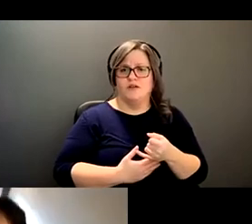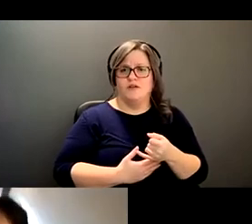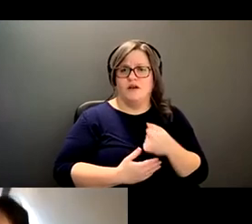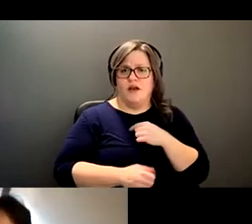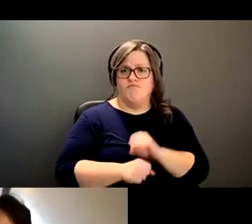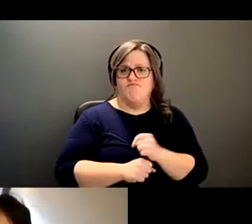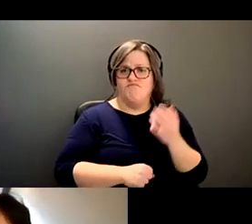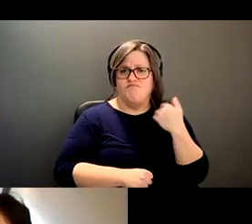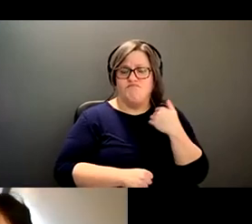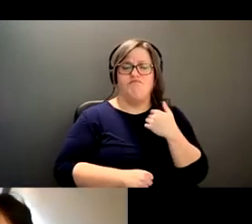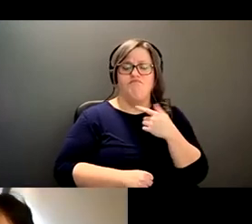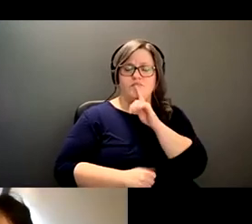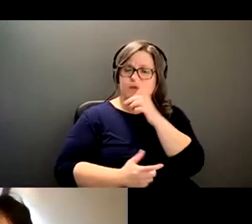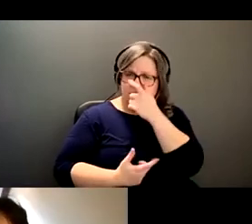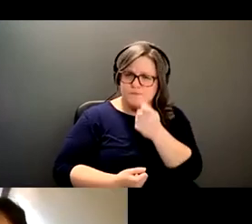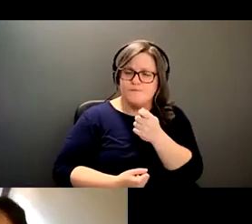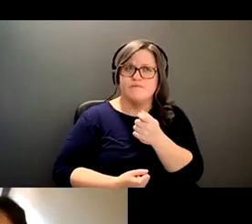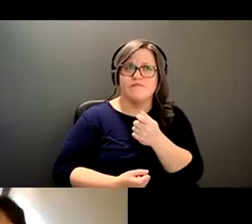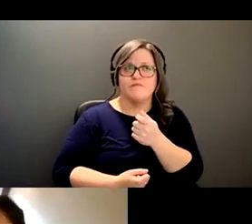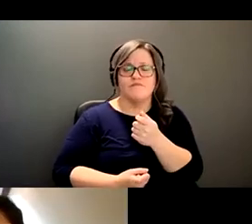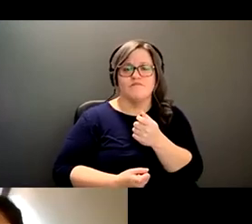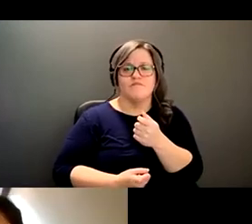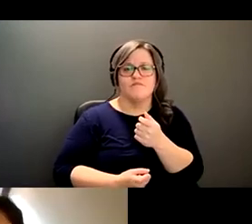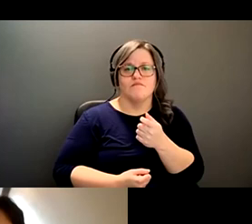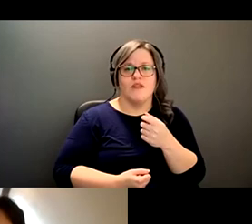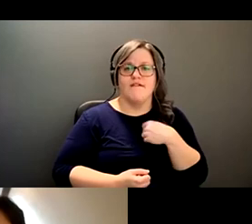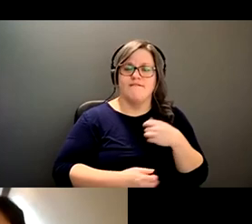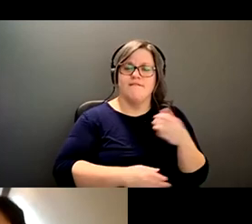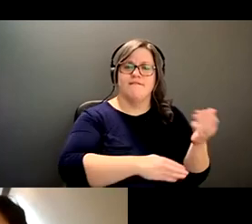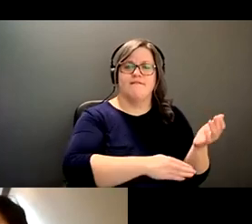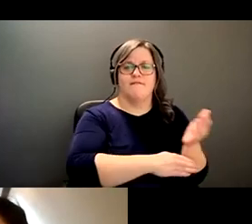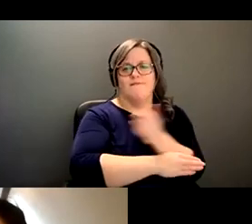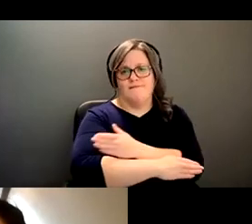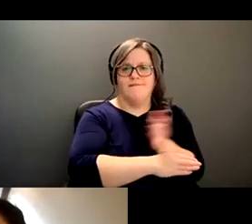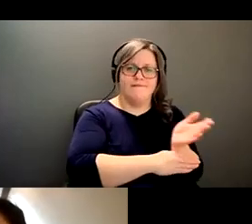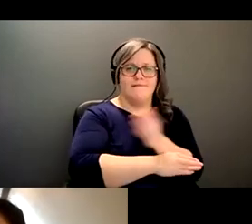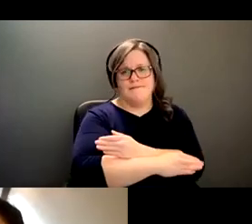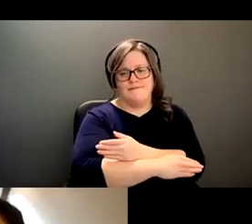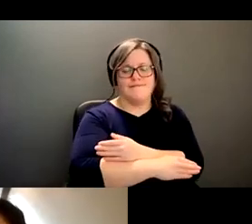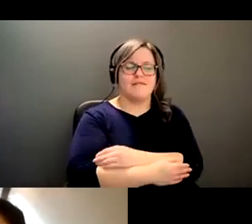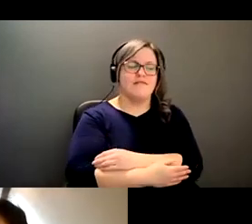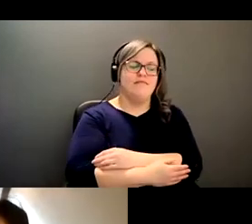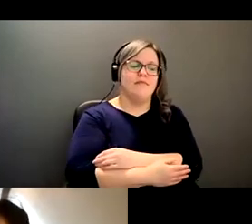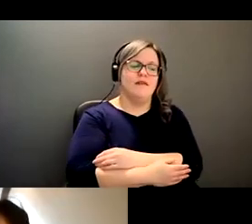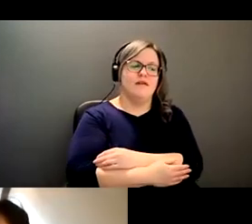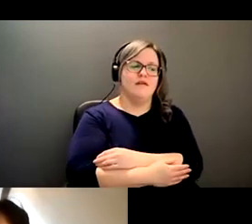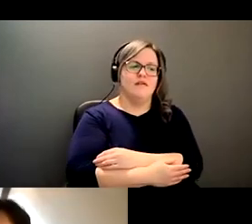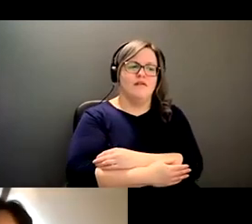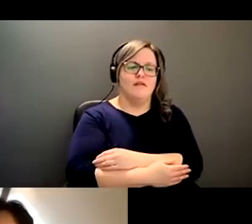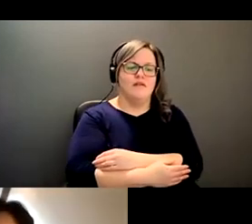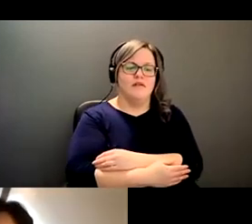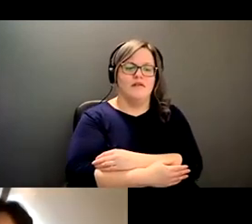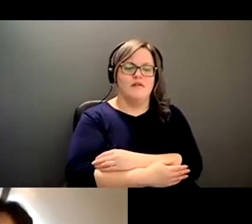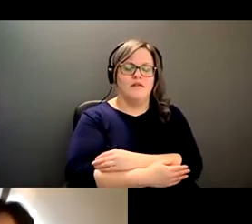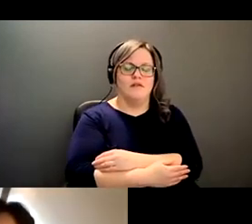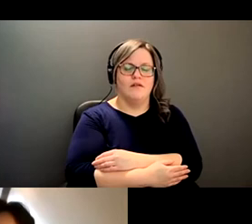because there's kind of two ends of the spectrum where one of it's really about showcasing or using kind of cutting edge